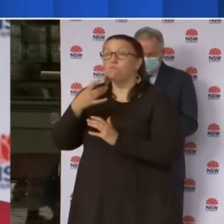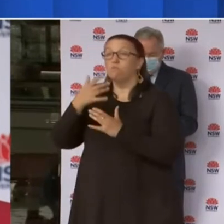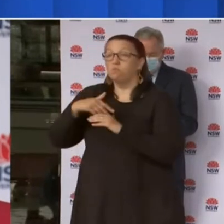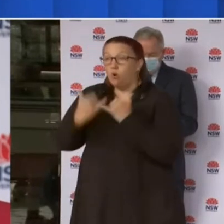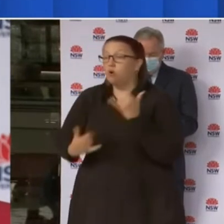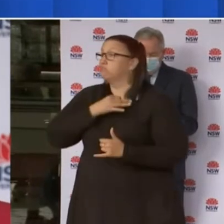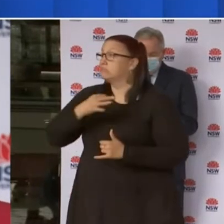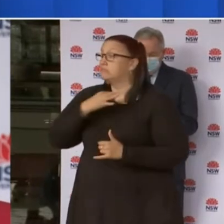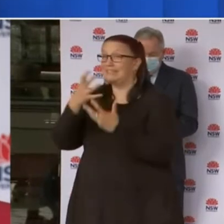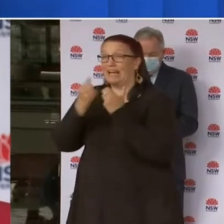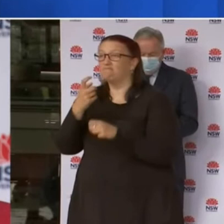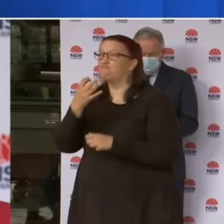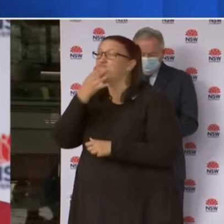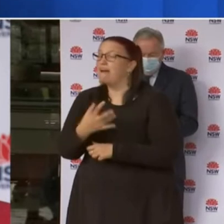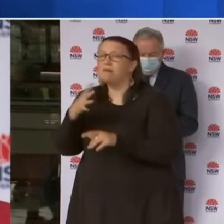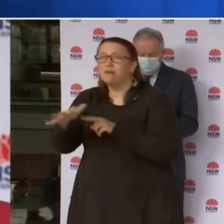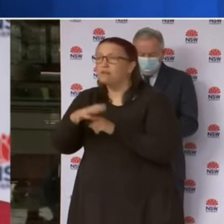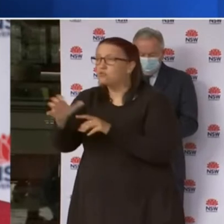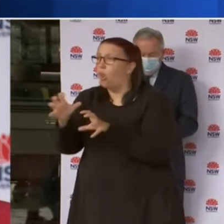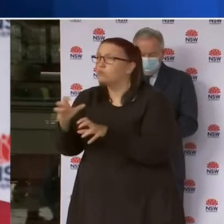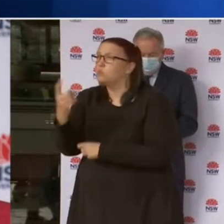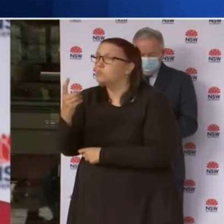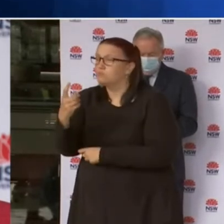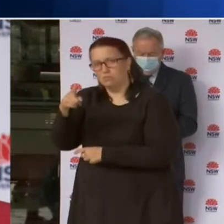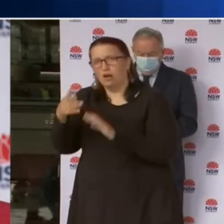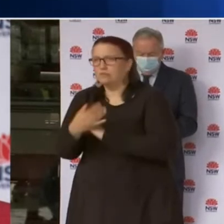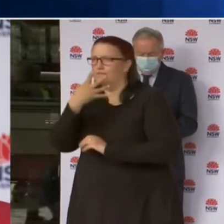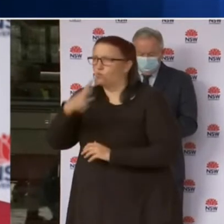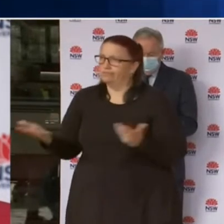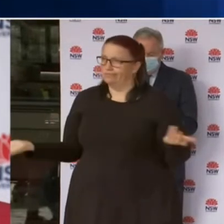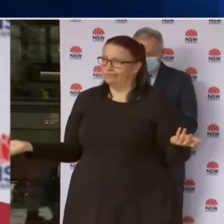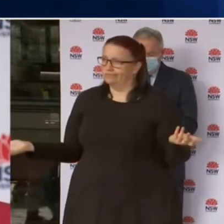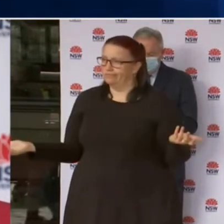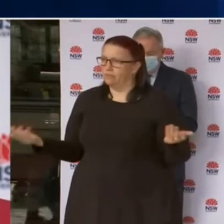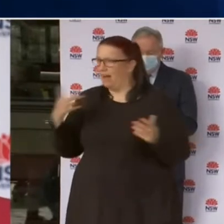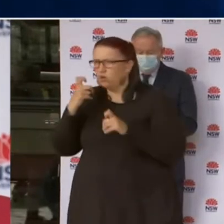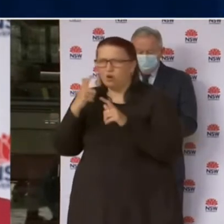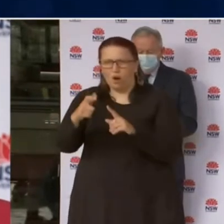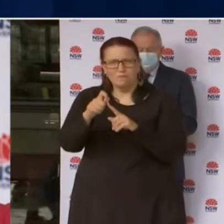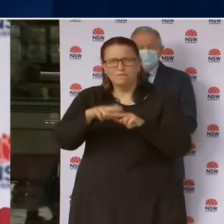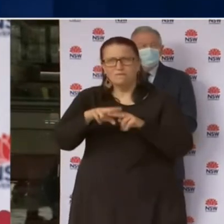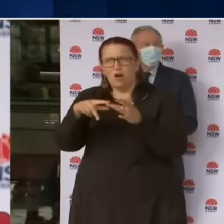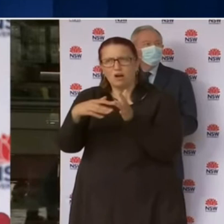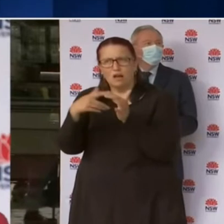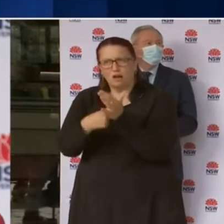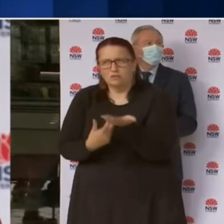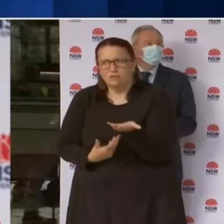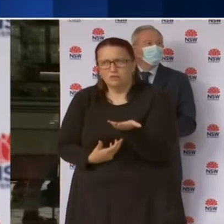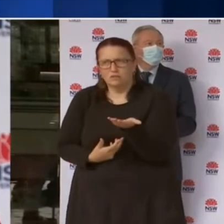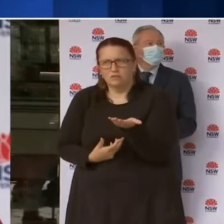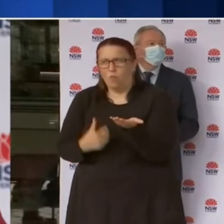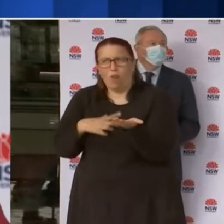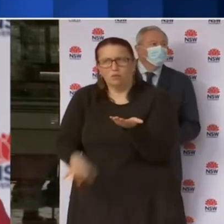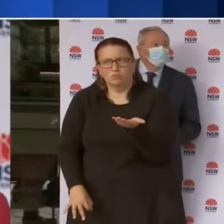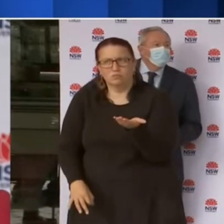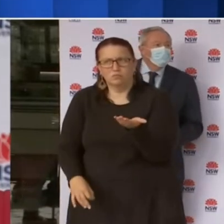apportioned Pfizer and maybe put some of that Pfizer to 18 to 39 or 30 to 39 39? I think it's important we go back to the